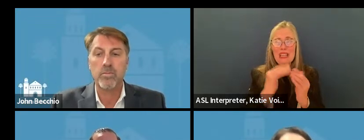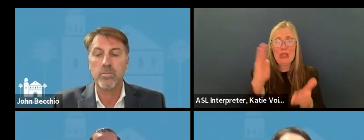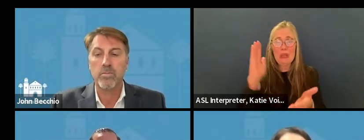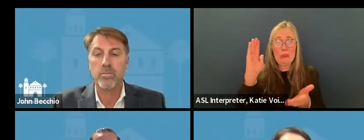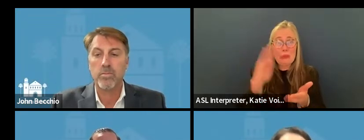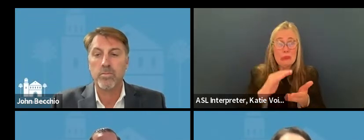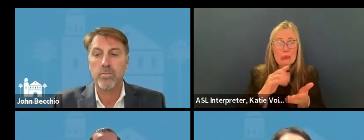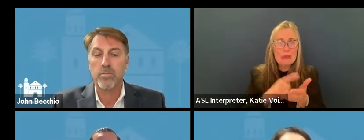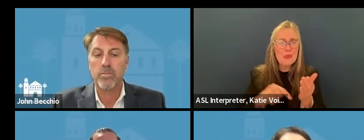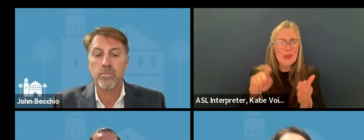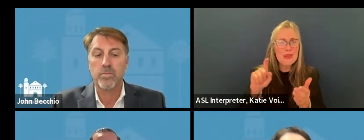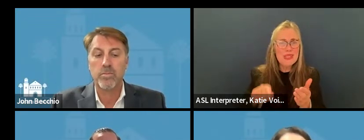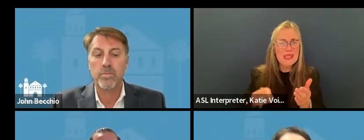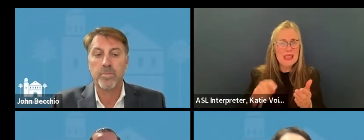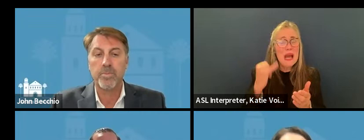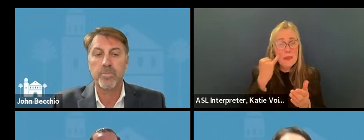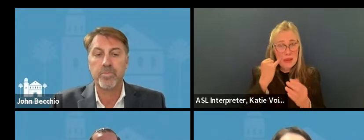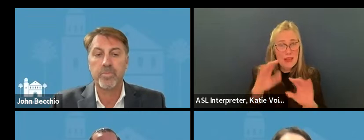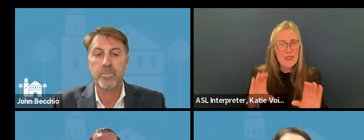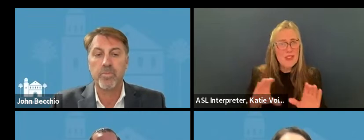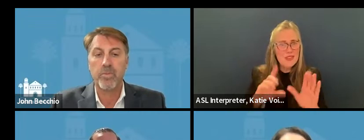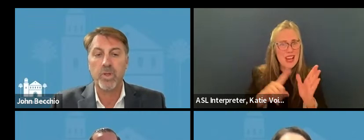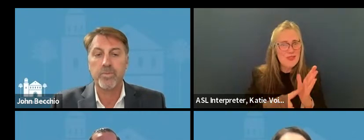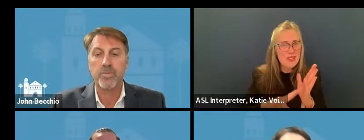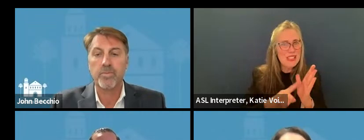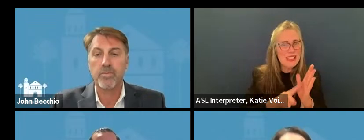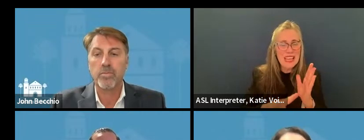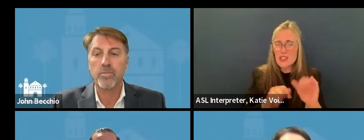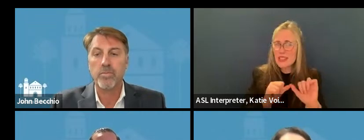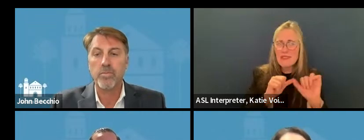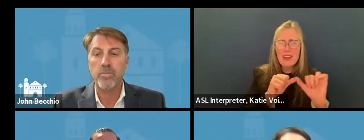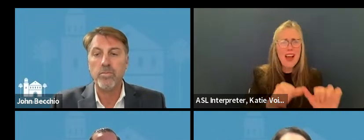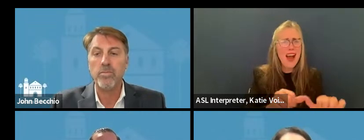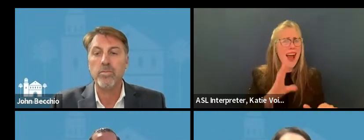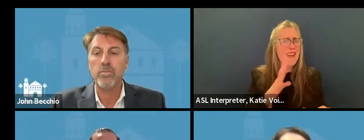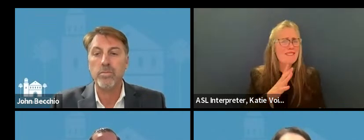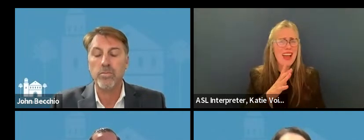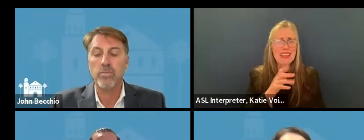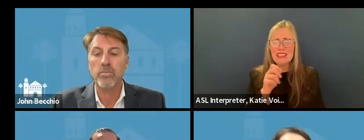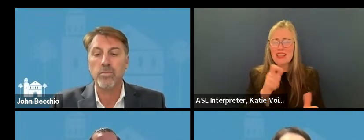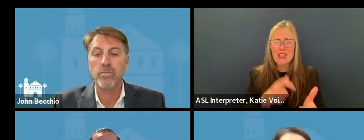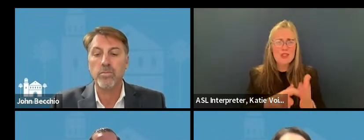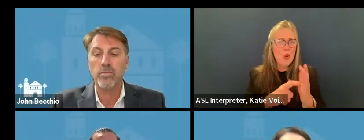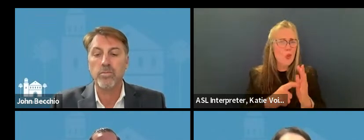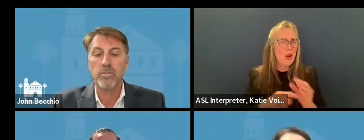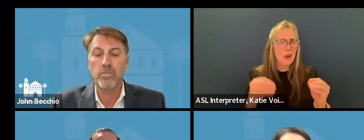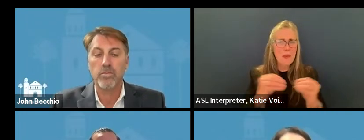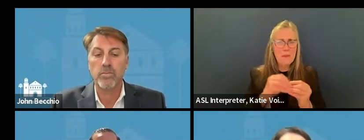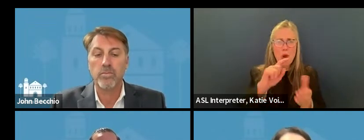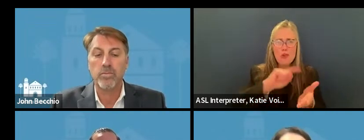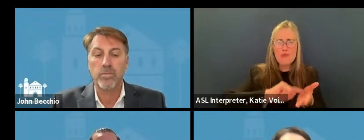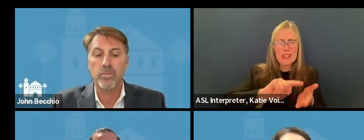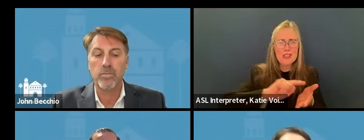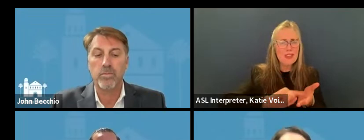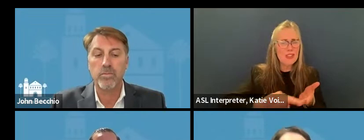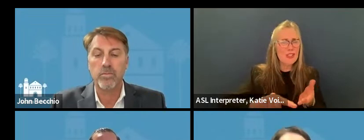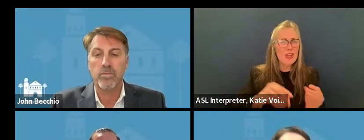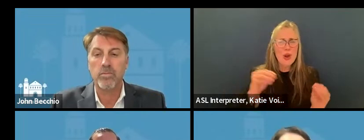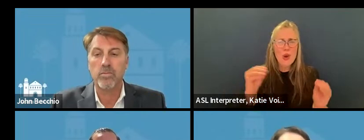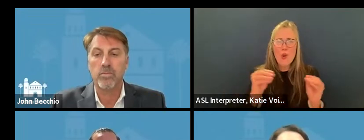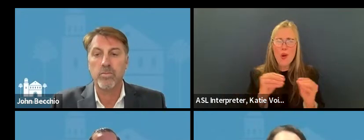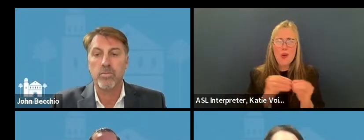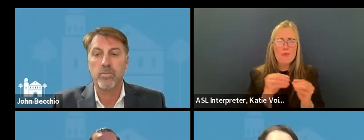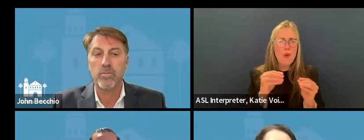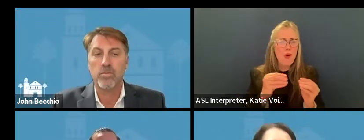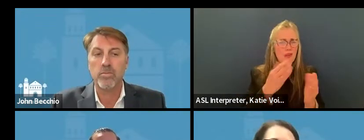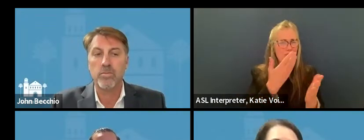that's a fair assessment of what you need to do to carry forward, then I'm fine with it. You don't need to do additional research or bring any additional, at least for my part.